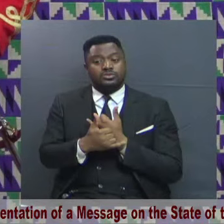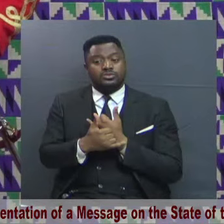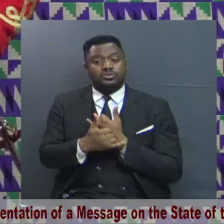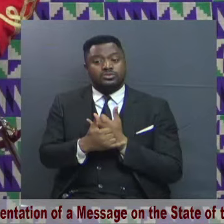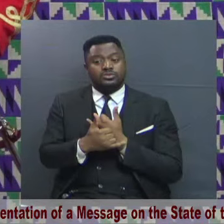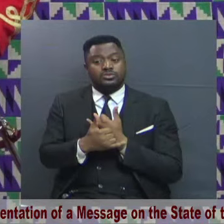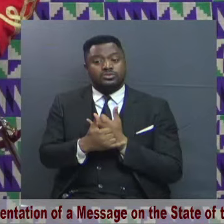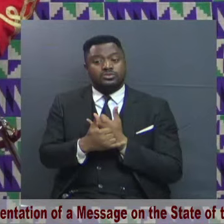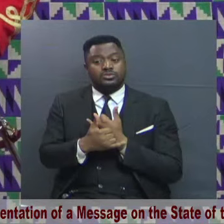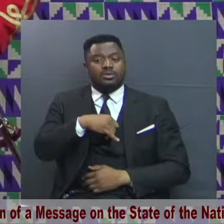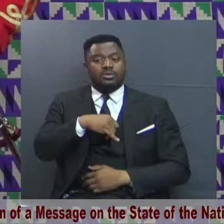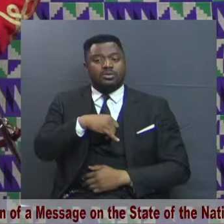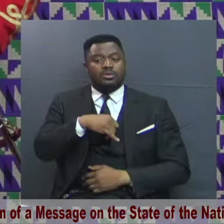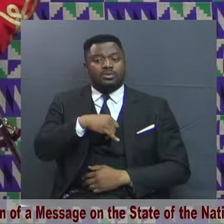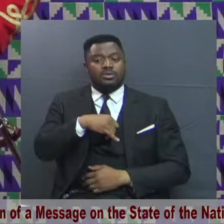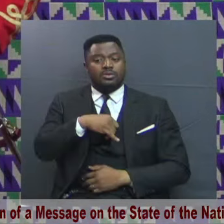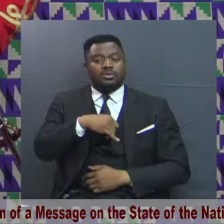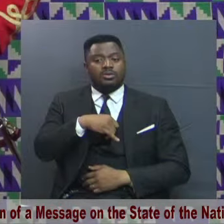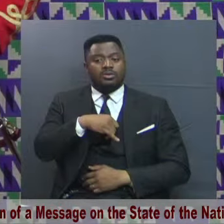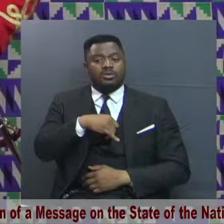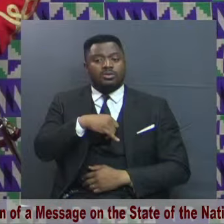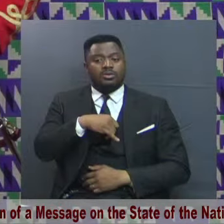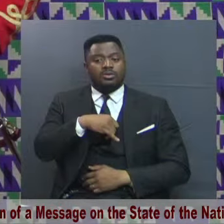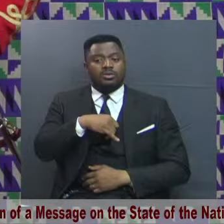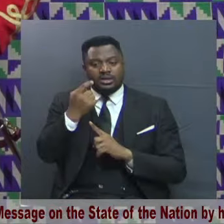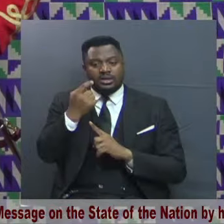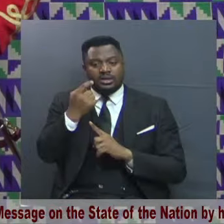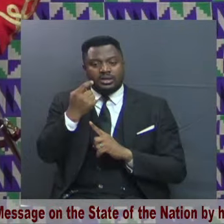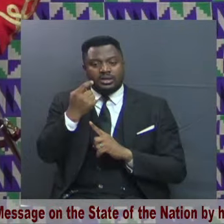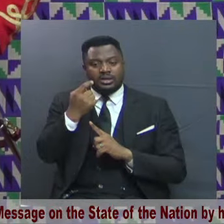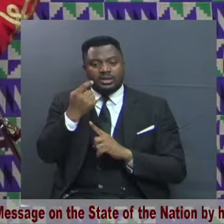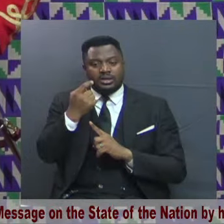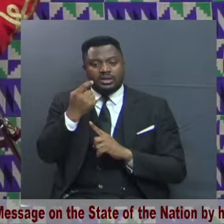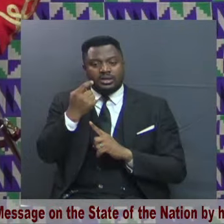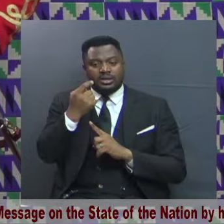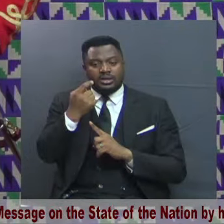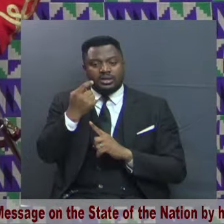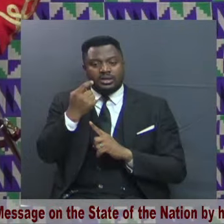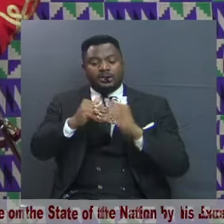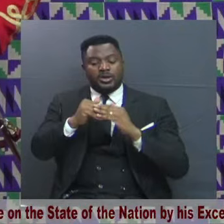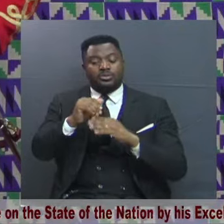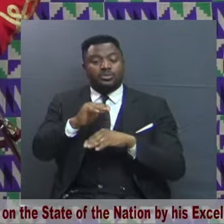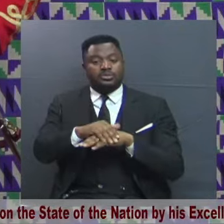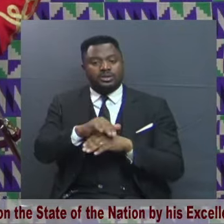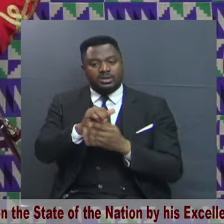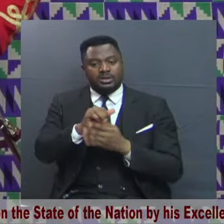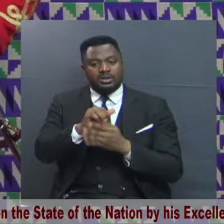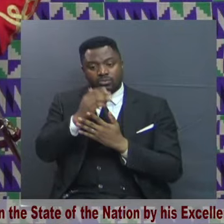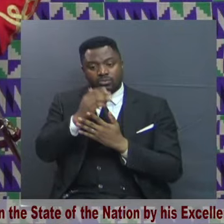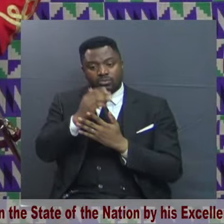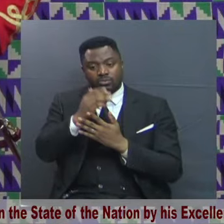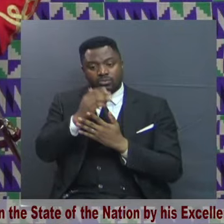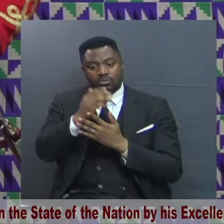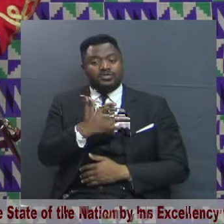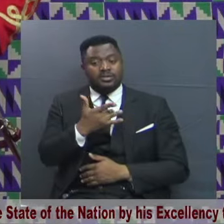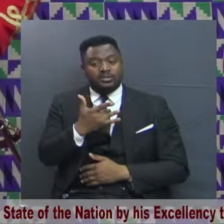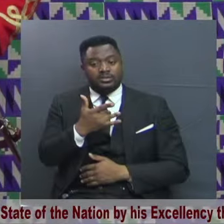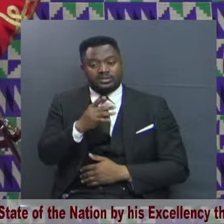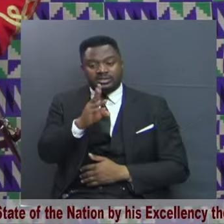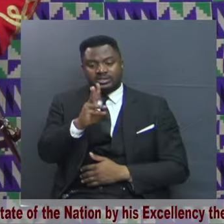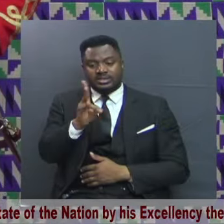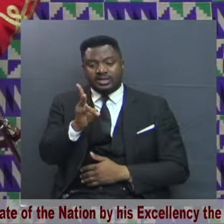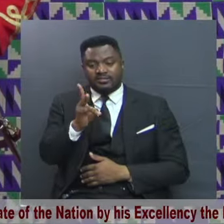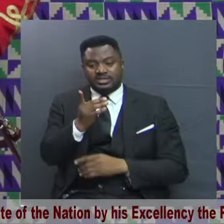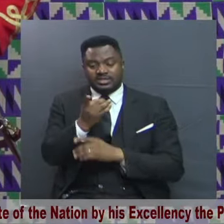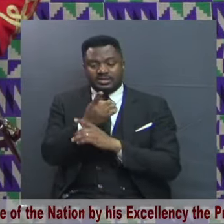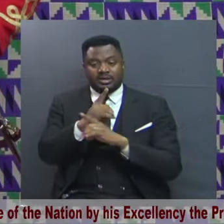proud of what we have achieved and seek to protect and build on it and that is why the theme for the 67th